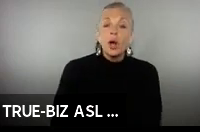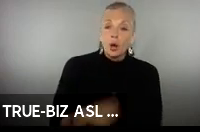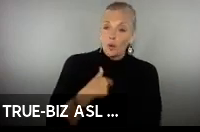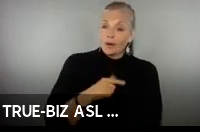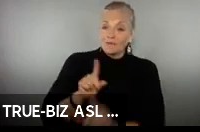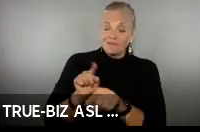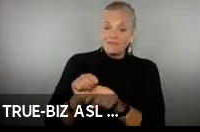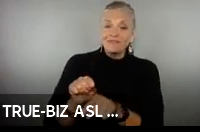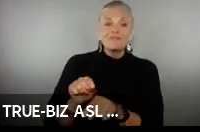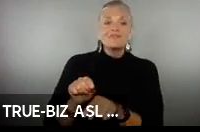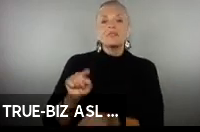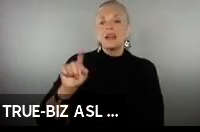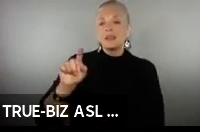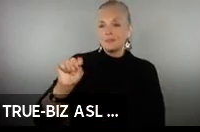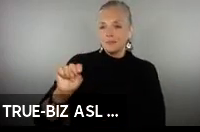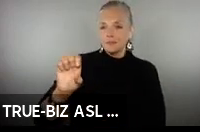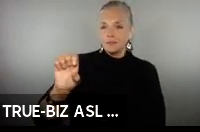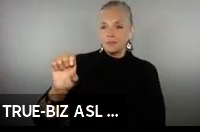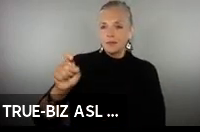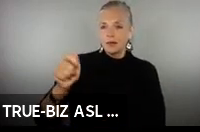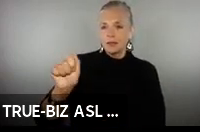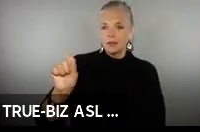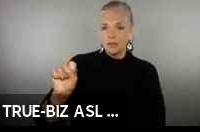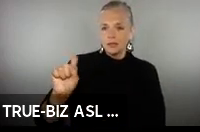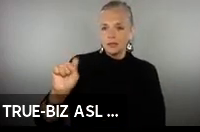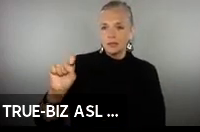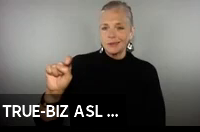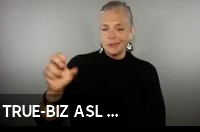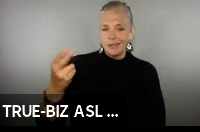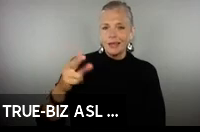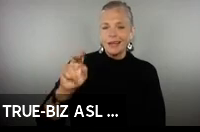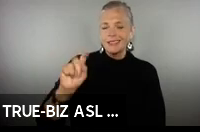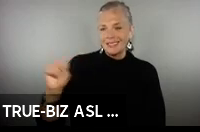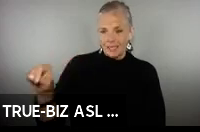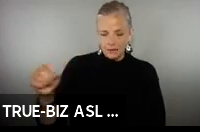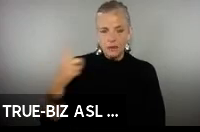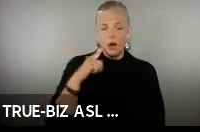Tech and I'm in their MFA in playwriting program, which is just awesome.